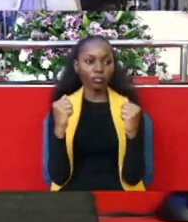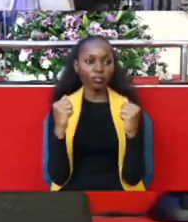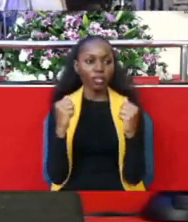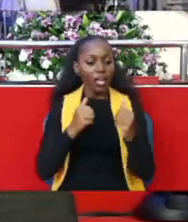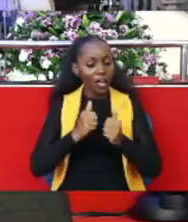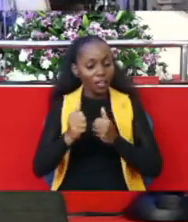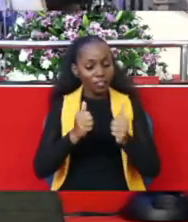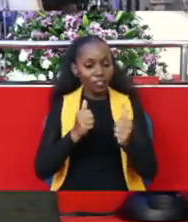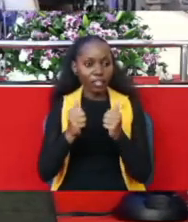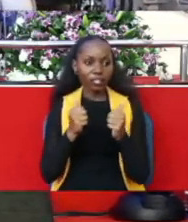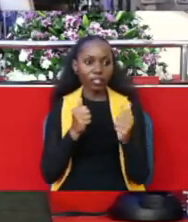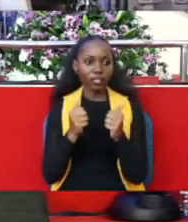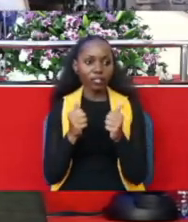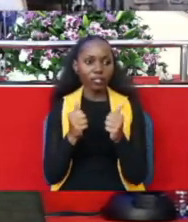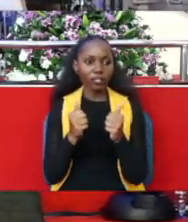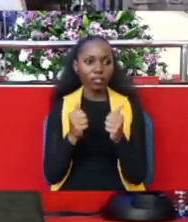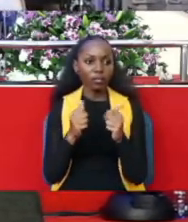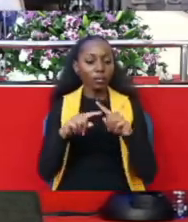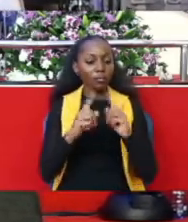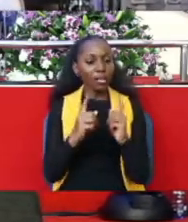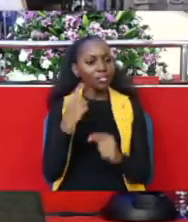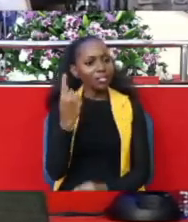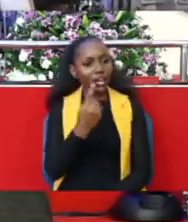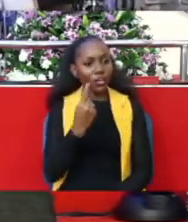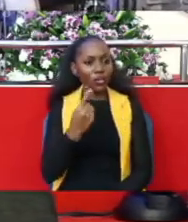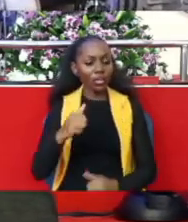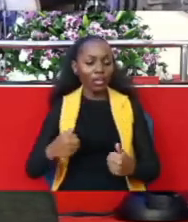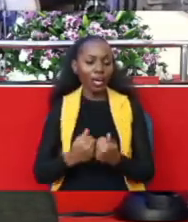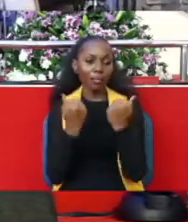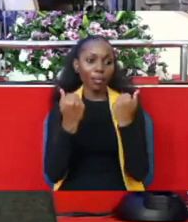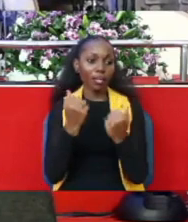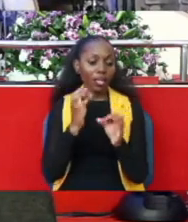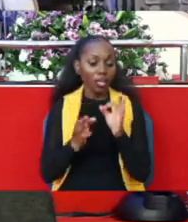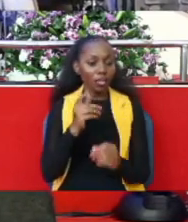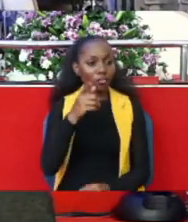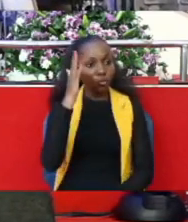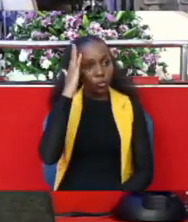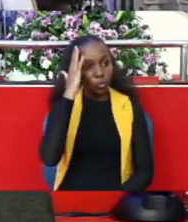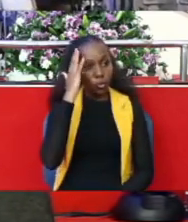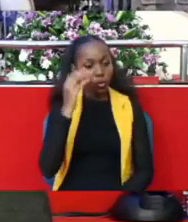But this can only happen if you know who you are in Christ Jesus.